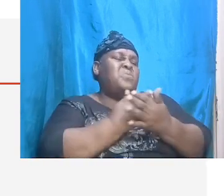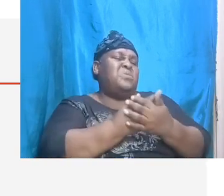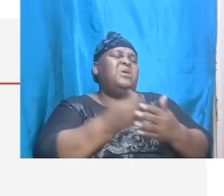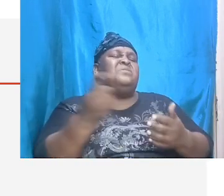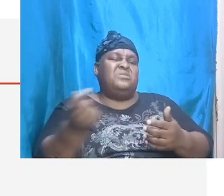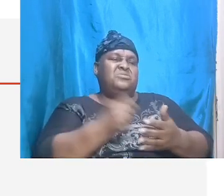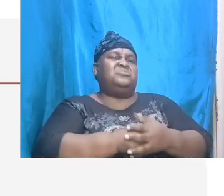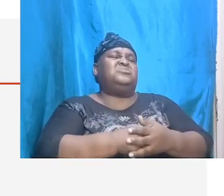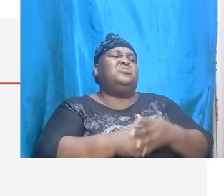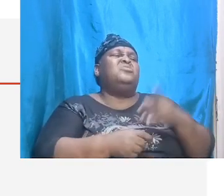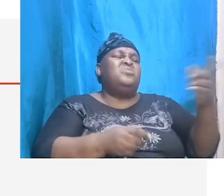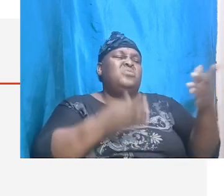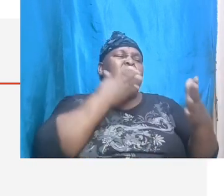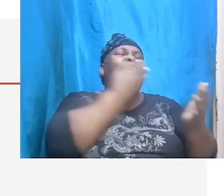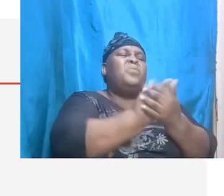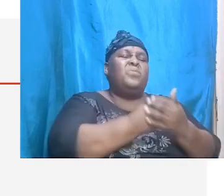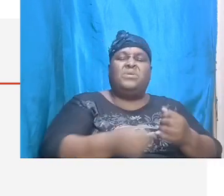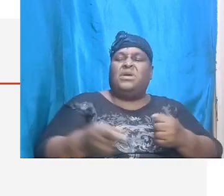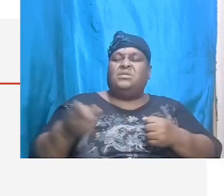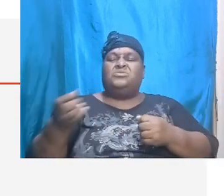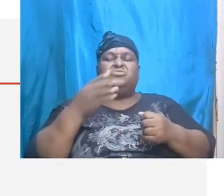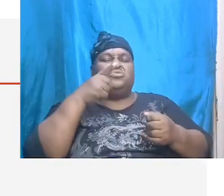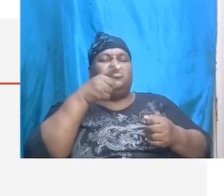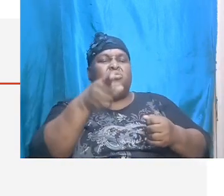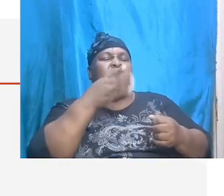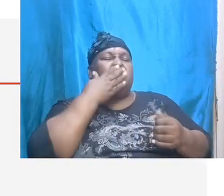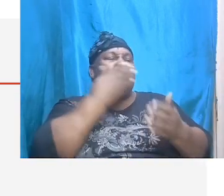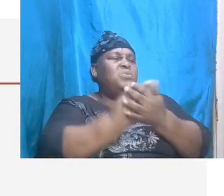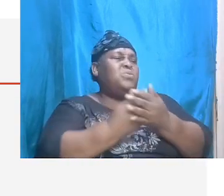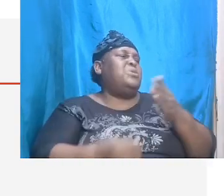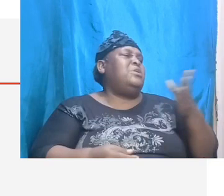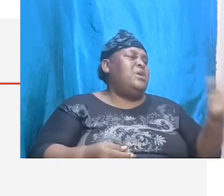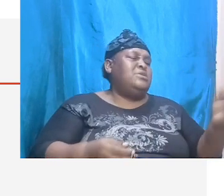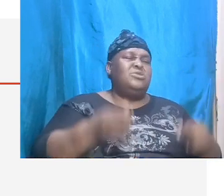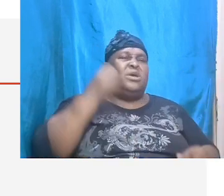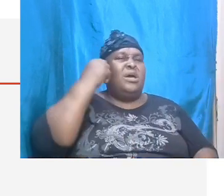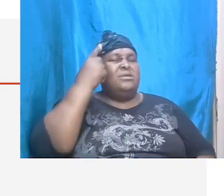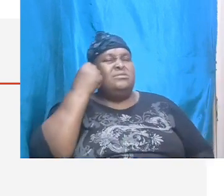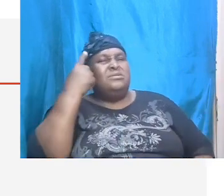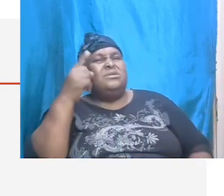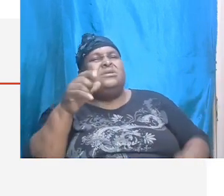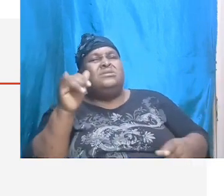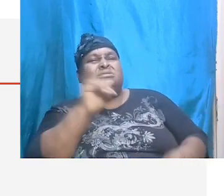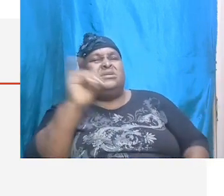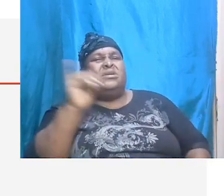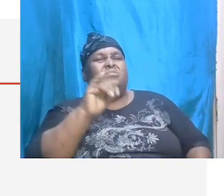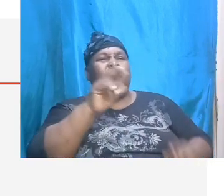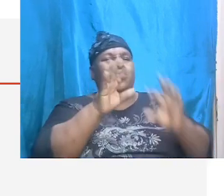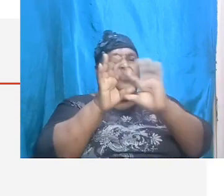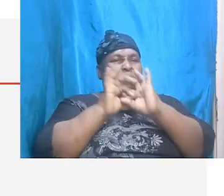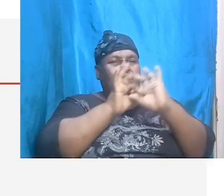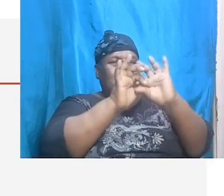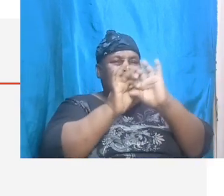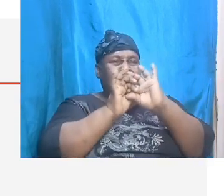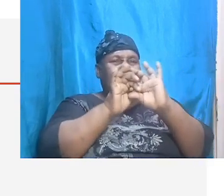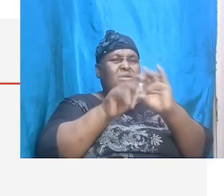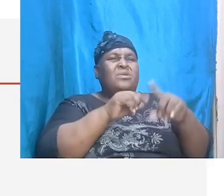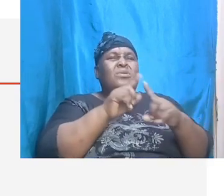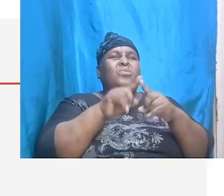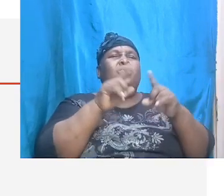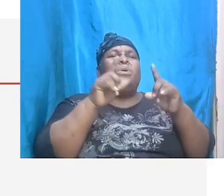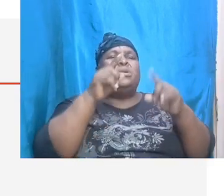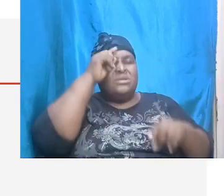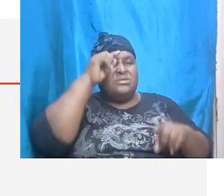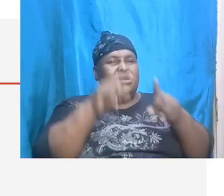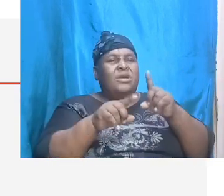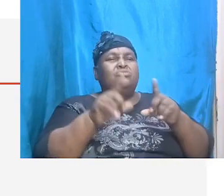are good at this. You are good at that. You do that. Amen. So you understand also that unity, when you decide to do something